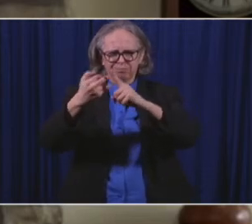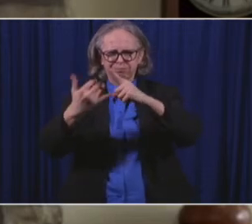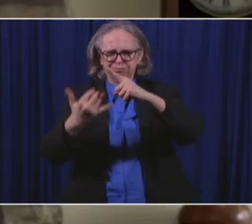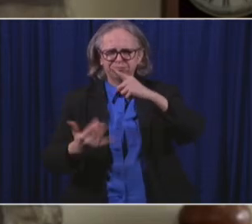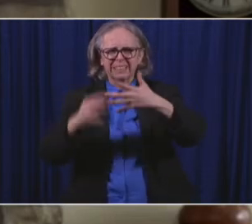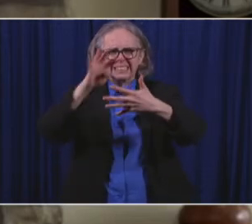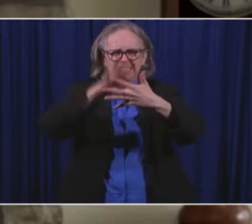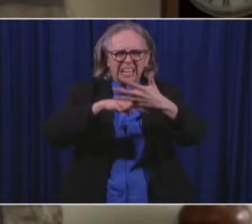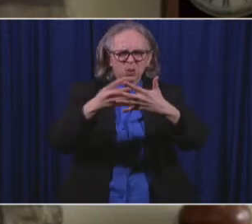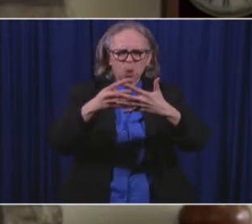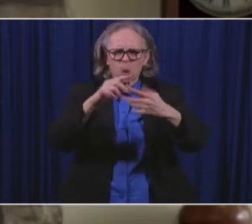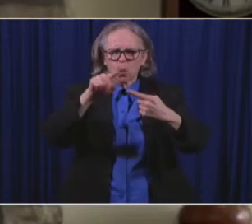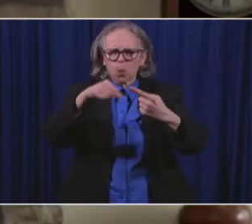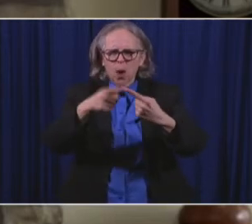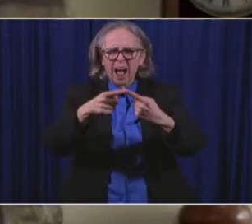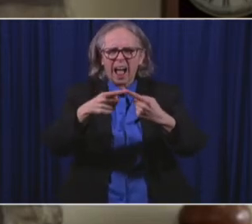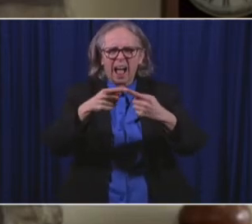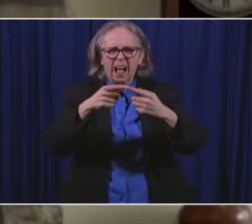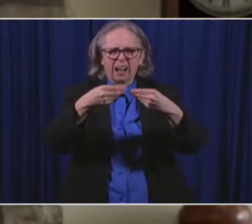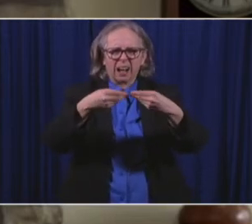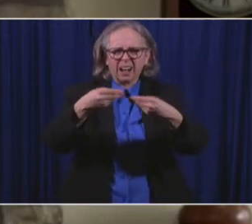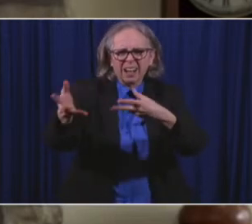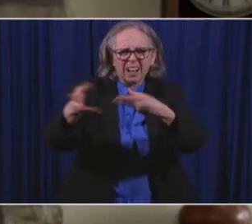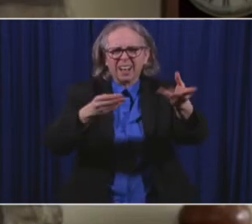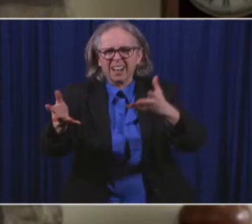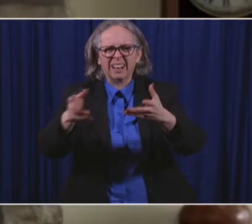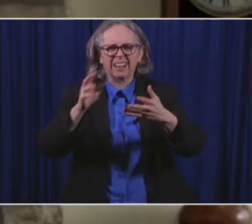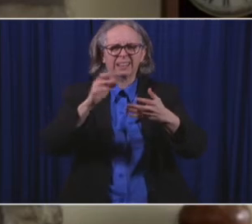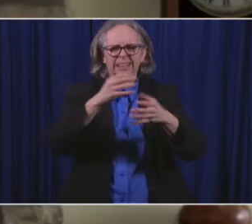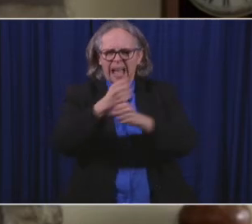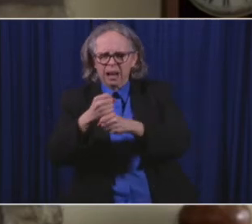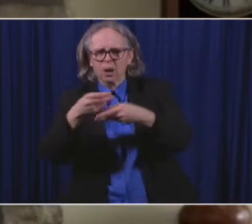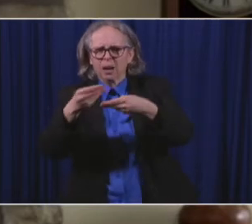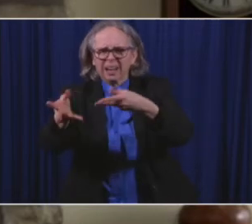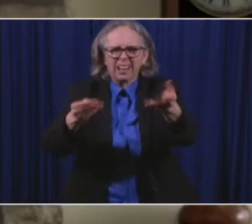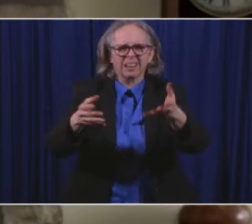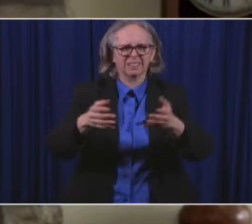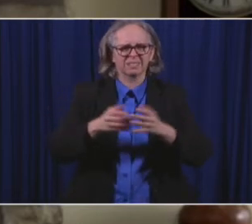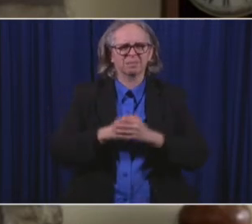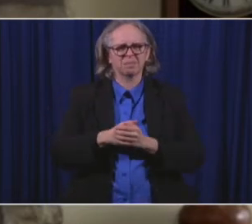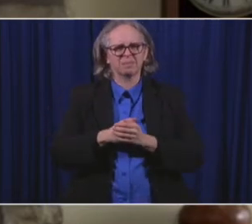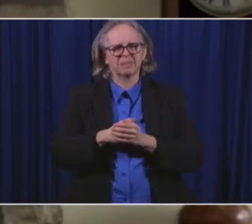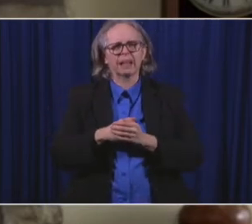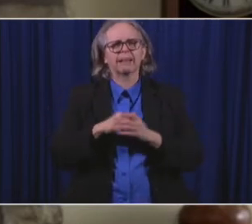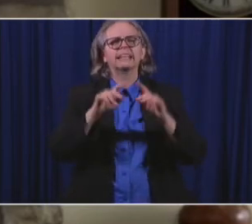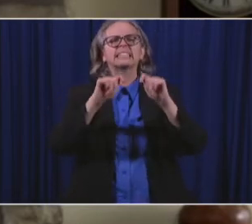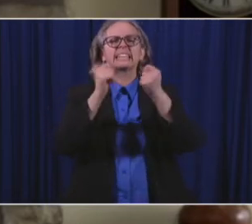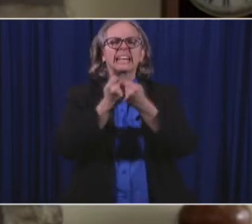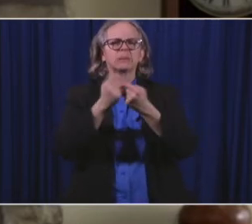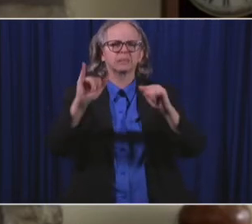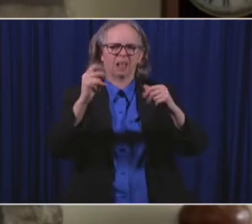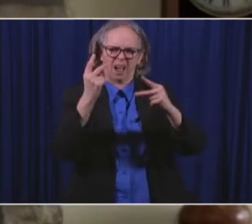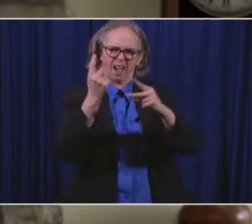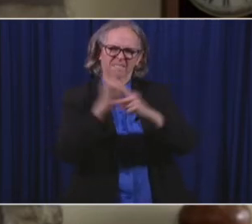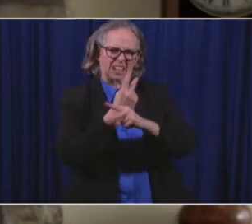let me just kind of go through it a little bit, and our team continues to work on it. But you're going to have